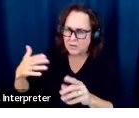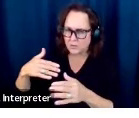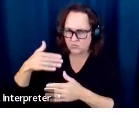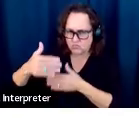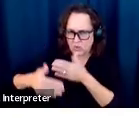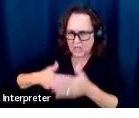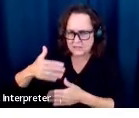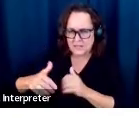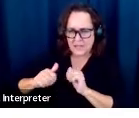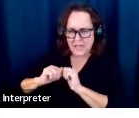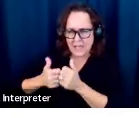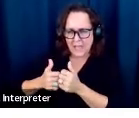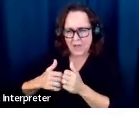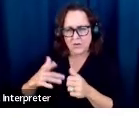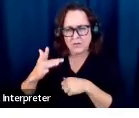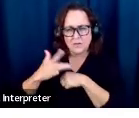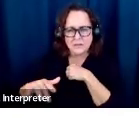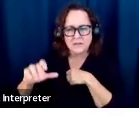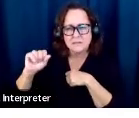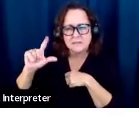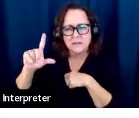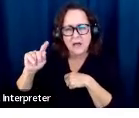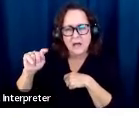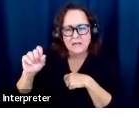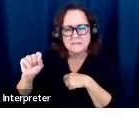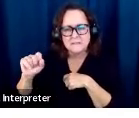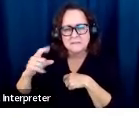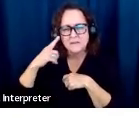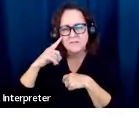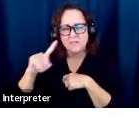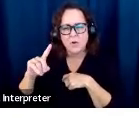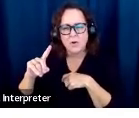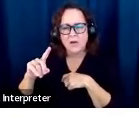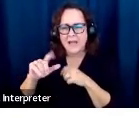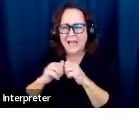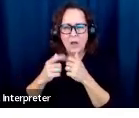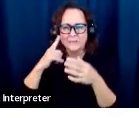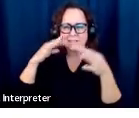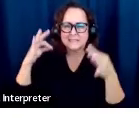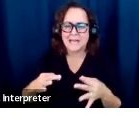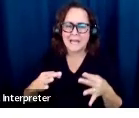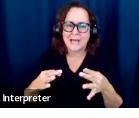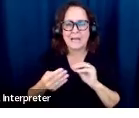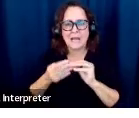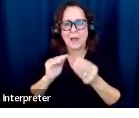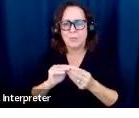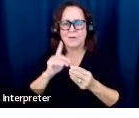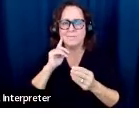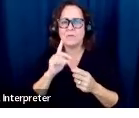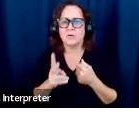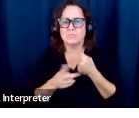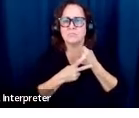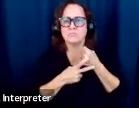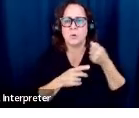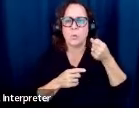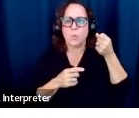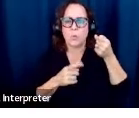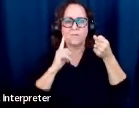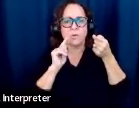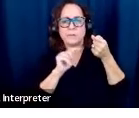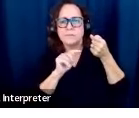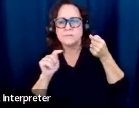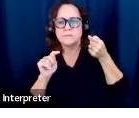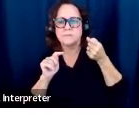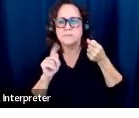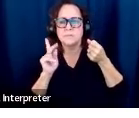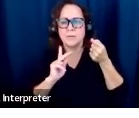the slots for reserve capacity were established. I mean, I assume it's in conversation with the tag, some of our other subject matter experts